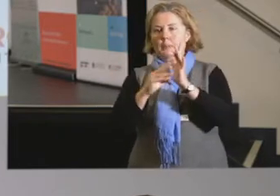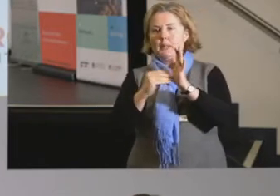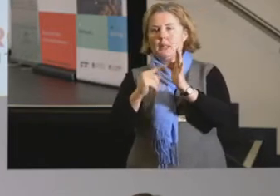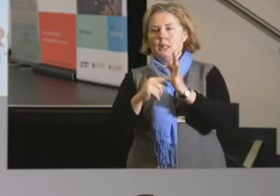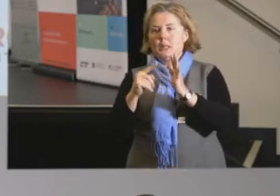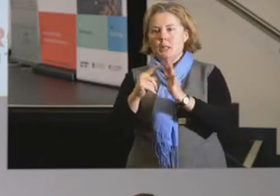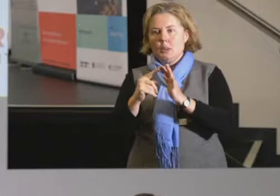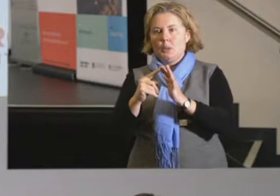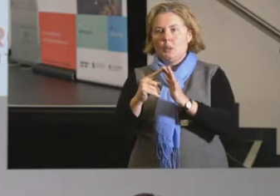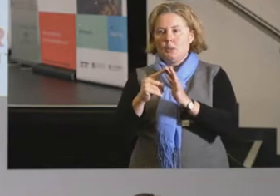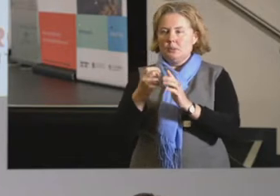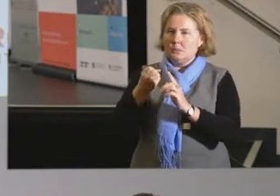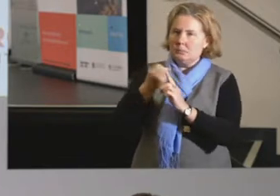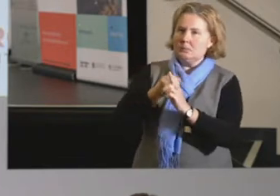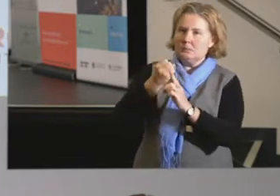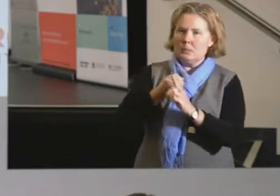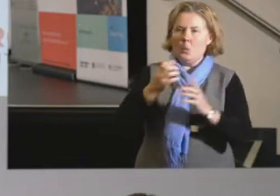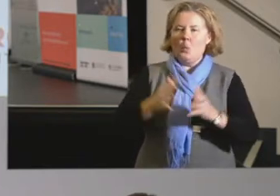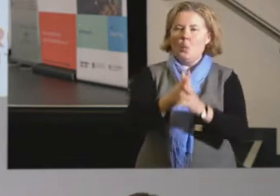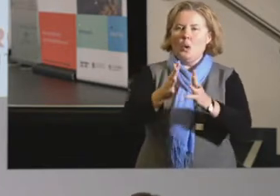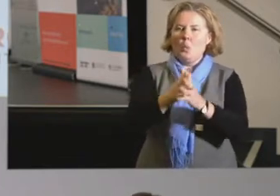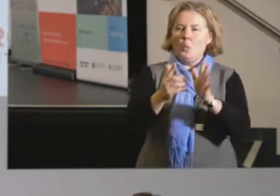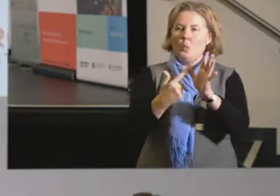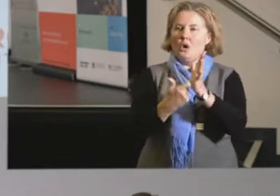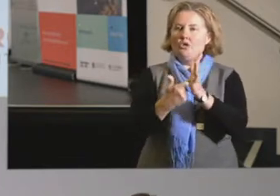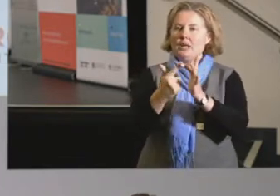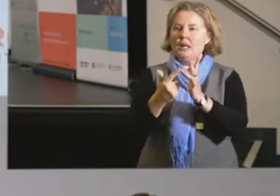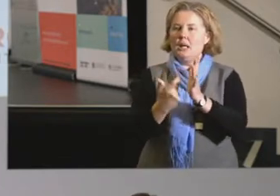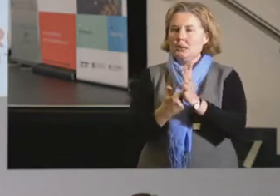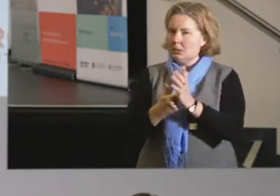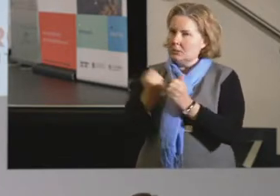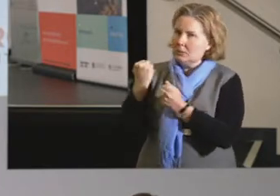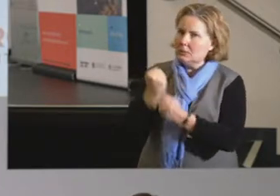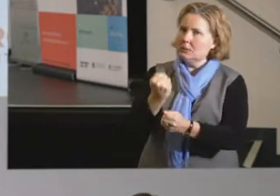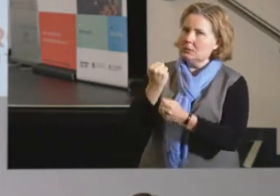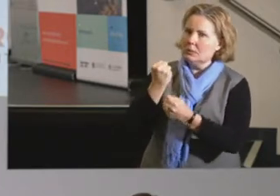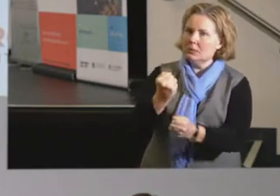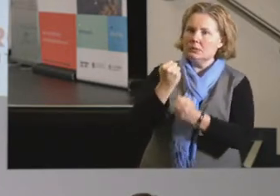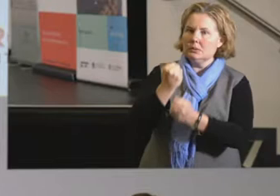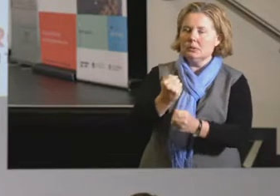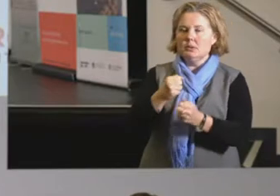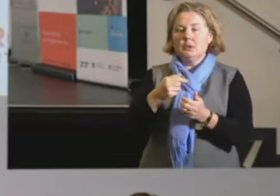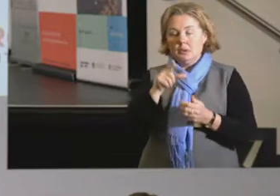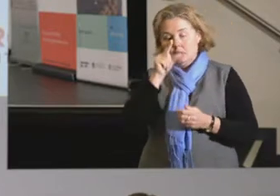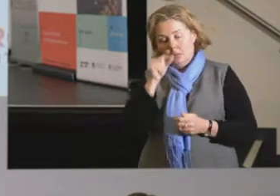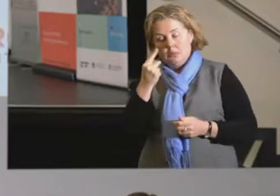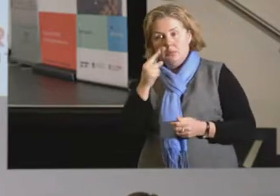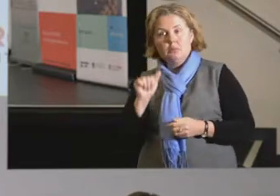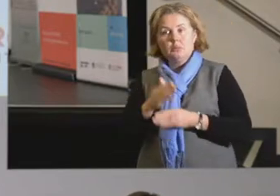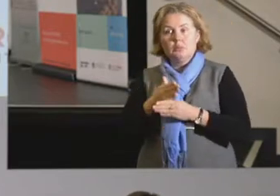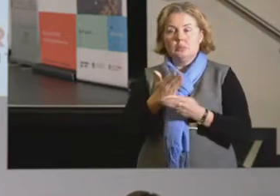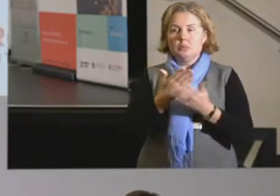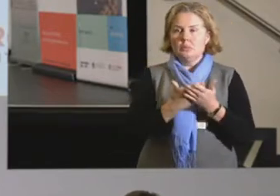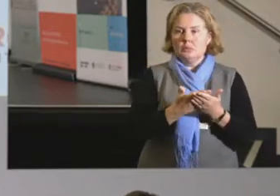350.org. And he's a climate activist from Tonga, and I think we'll hear again of some of the challenges of